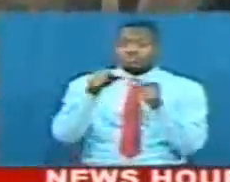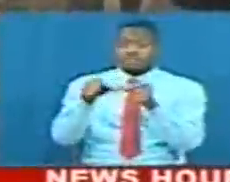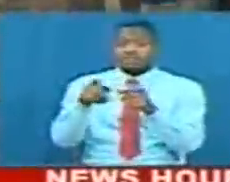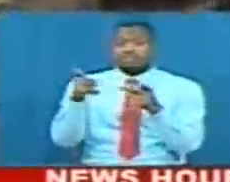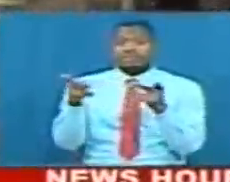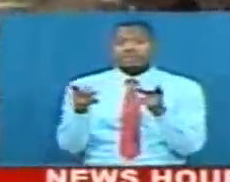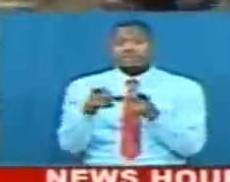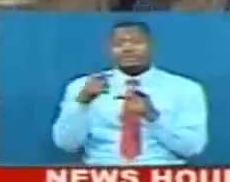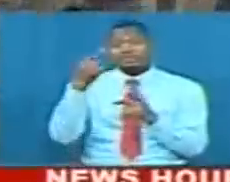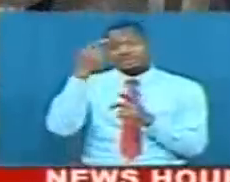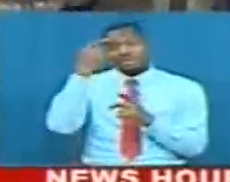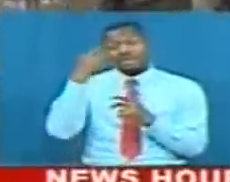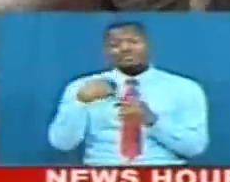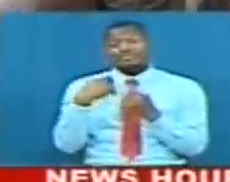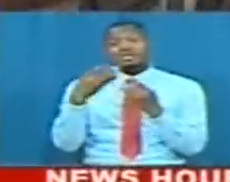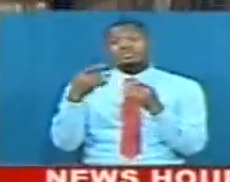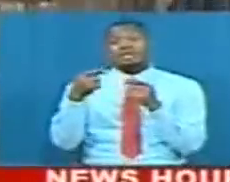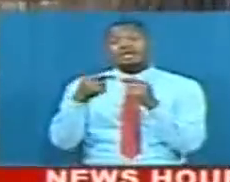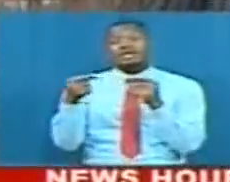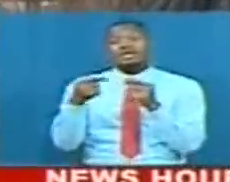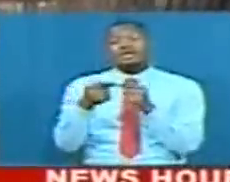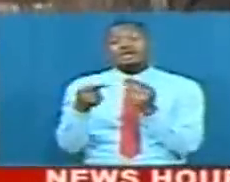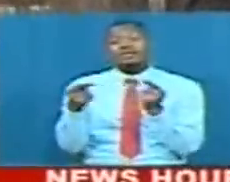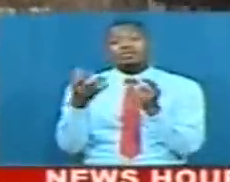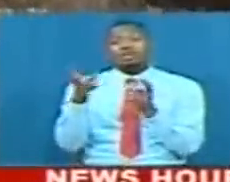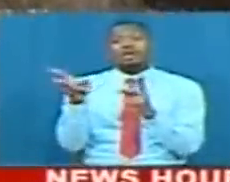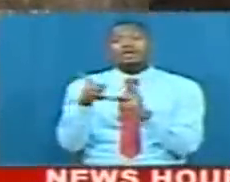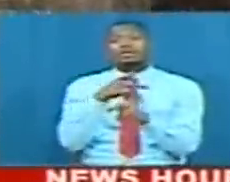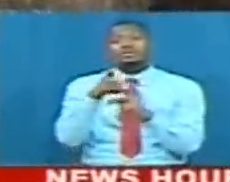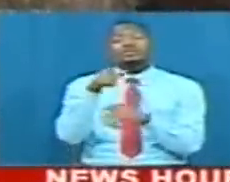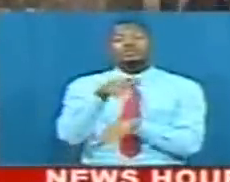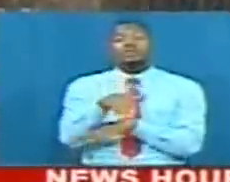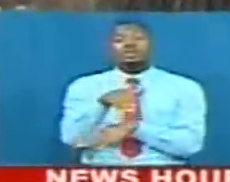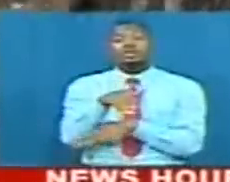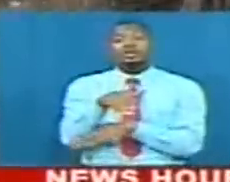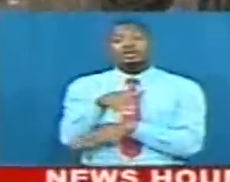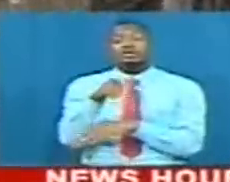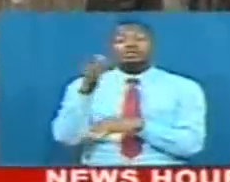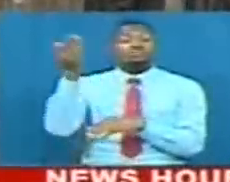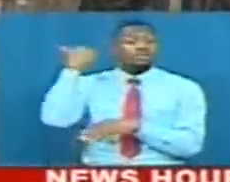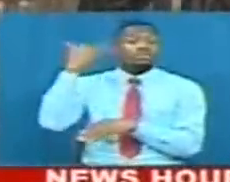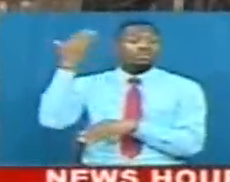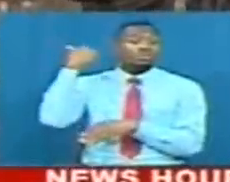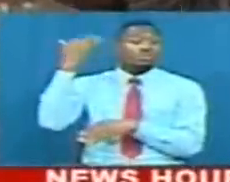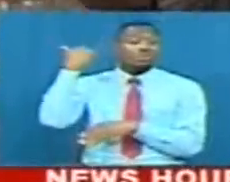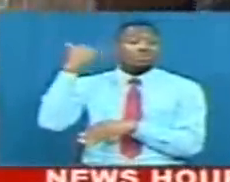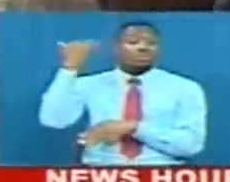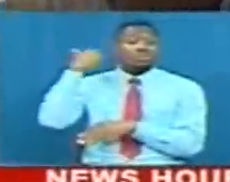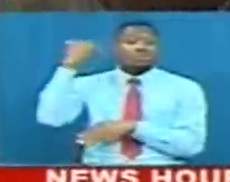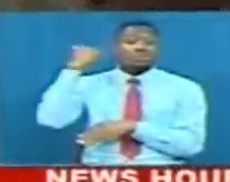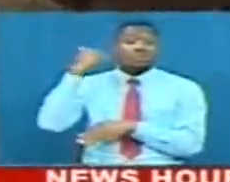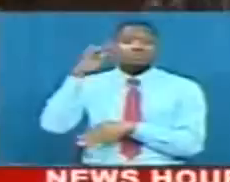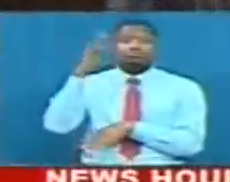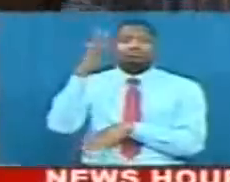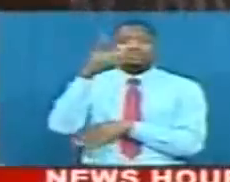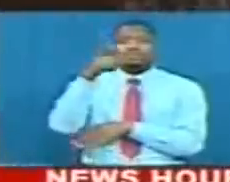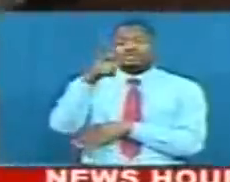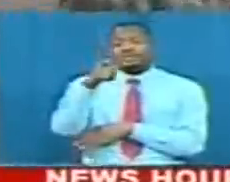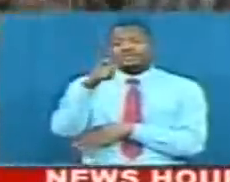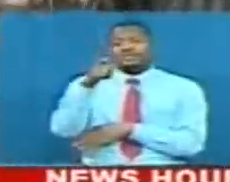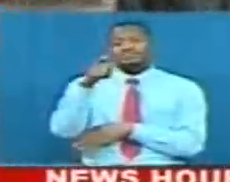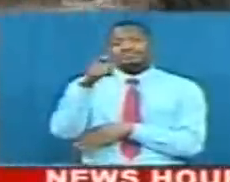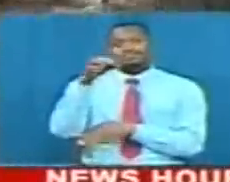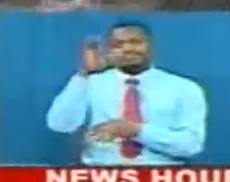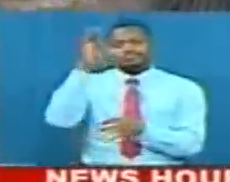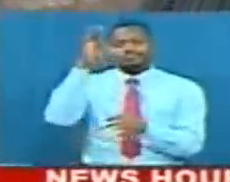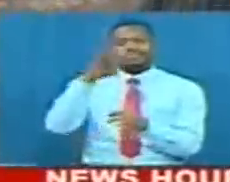settle in a place that you think that there are a lot of enemies that might attack you in the night, in those days that I'm talking about, what